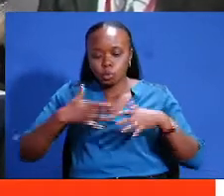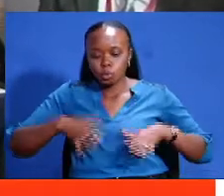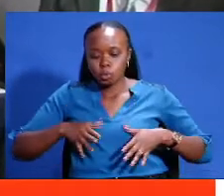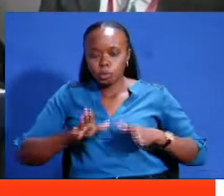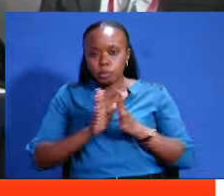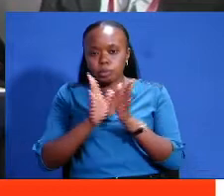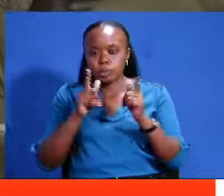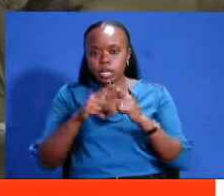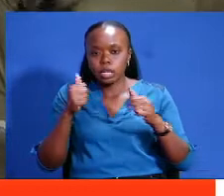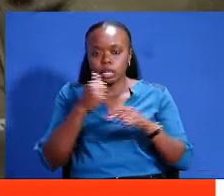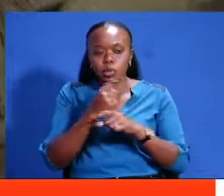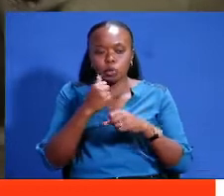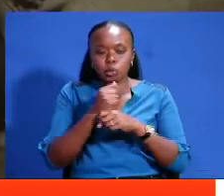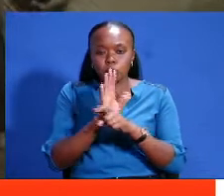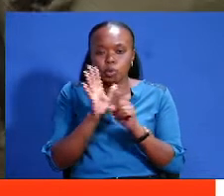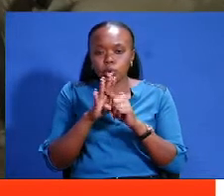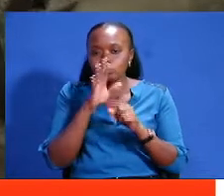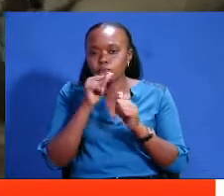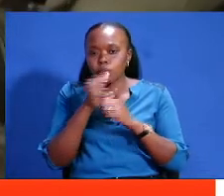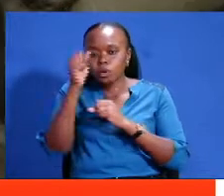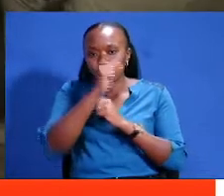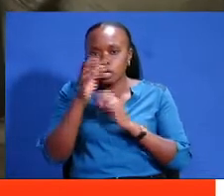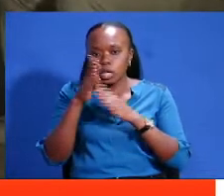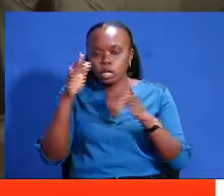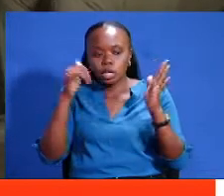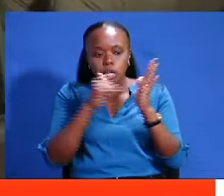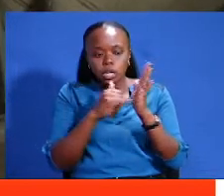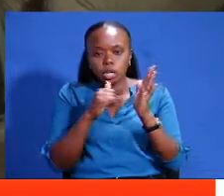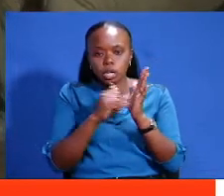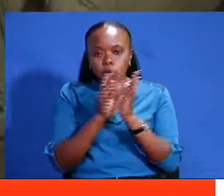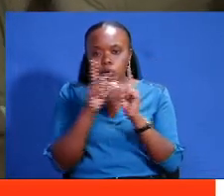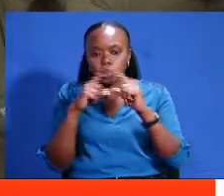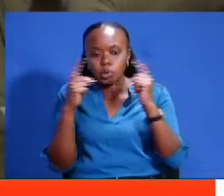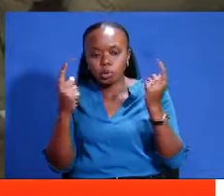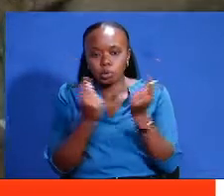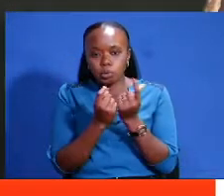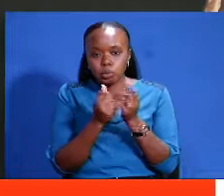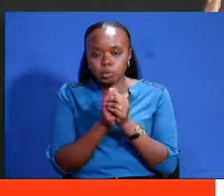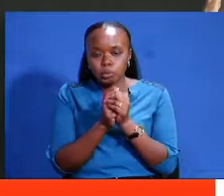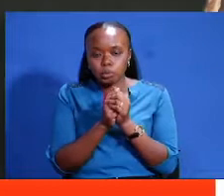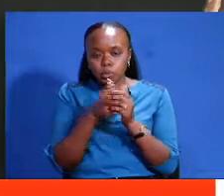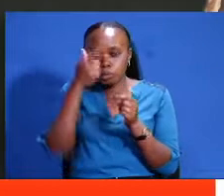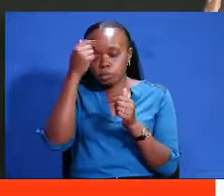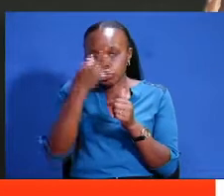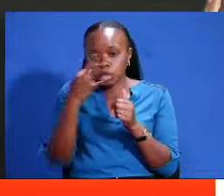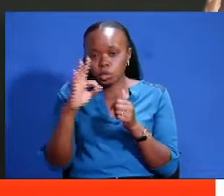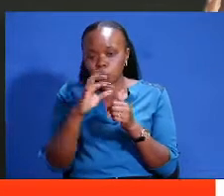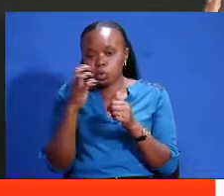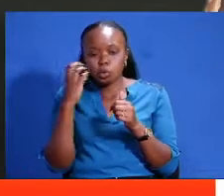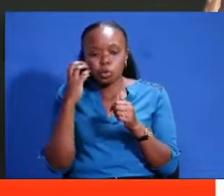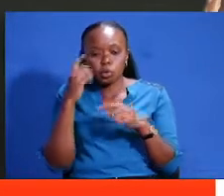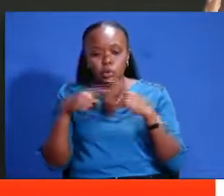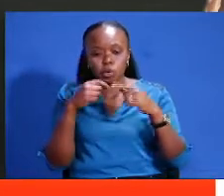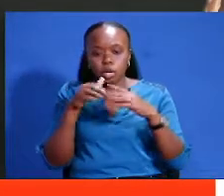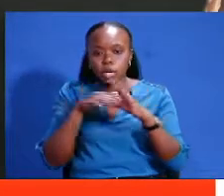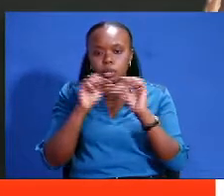more vulnerable to exploitation by political actors, including terror groups. Because of the frustrations they